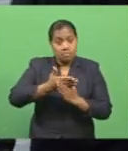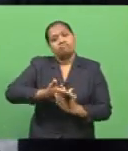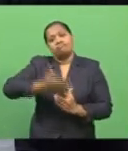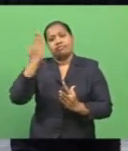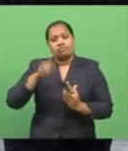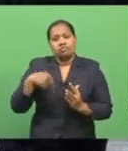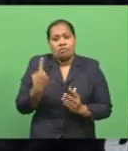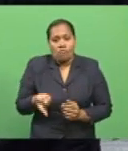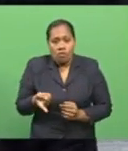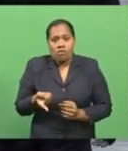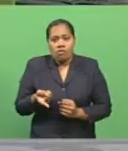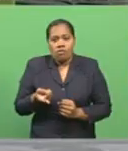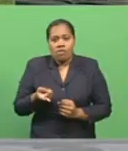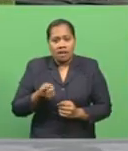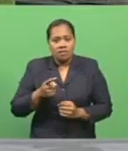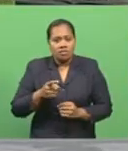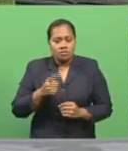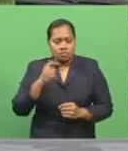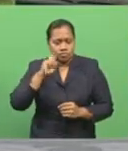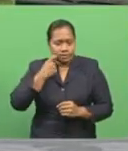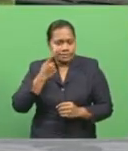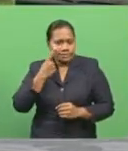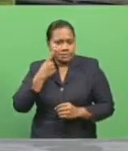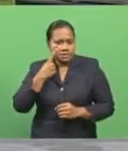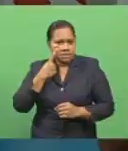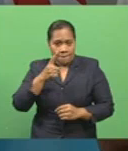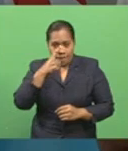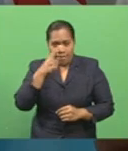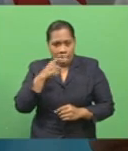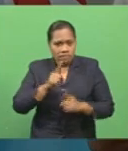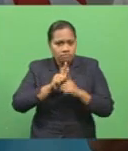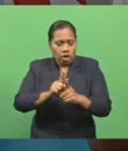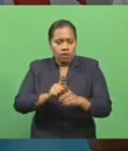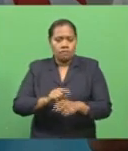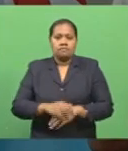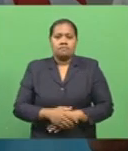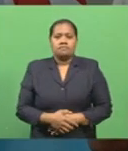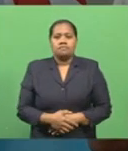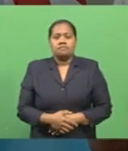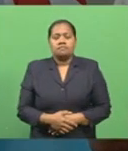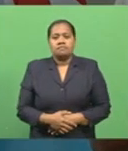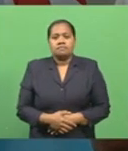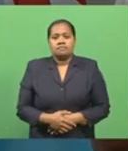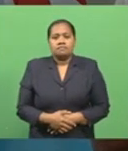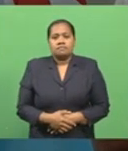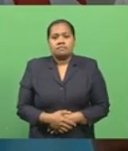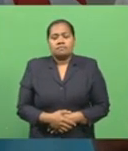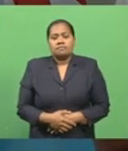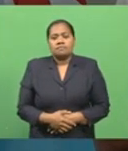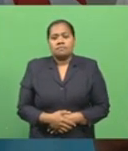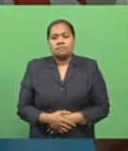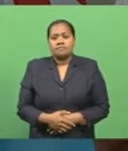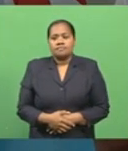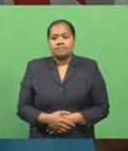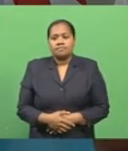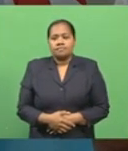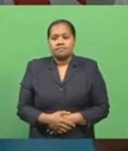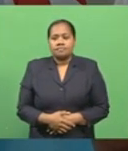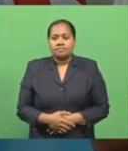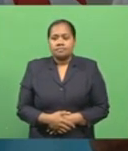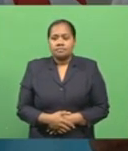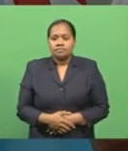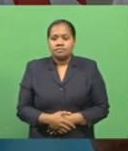to ensure that people continue to adhere to the directives. We don't want to happen in the greater Suva area. We're not out of the